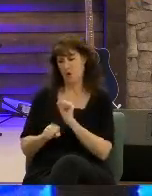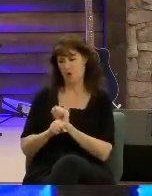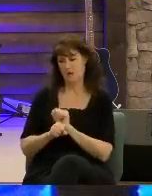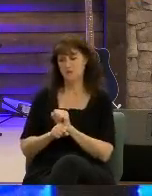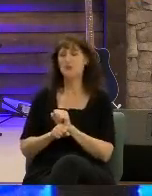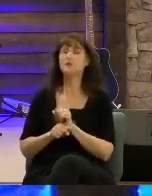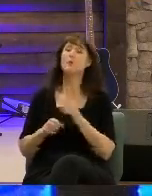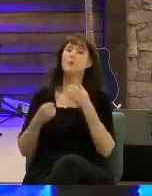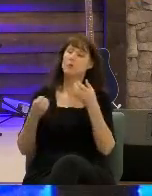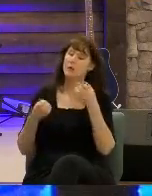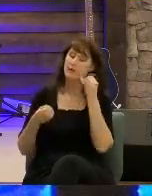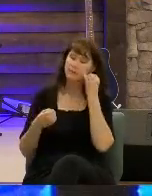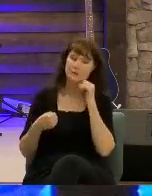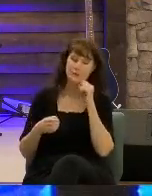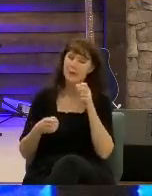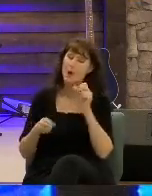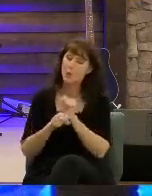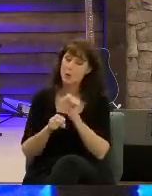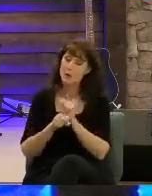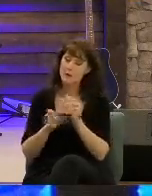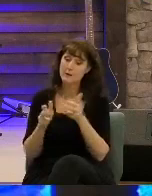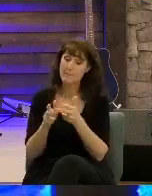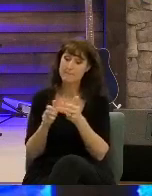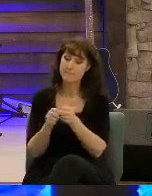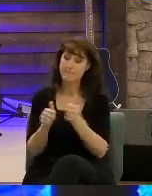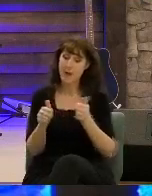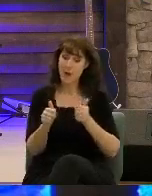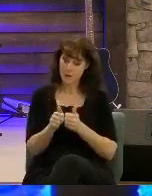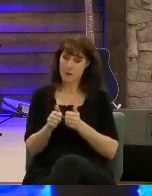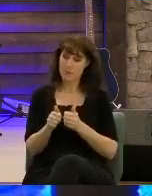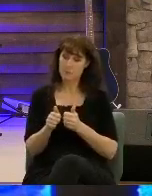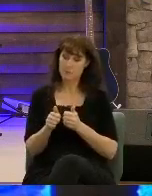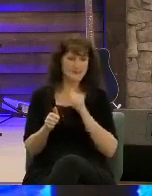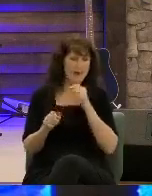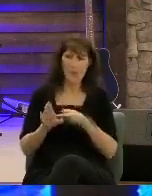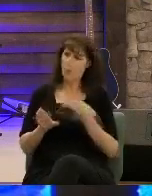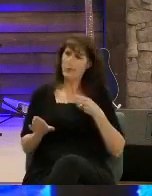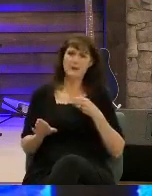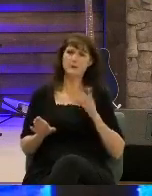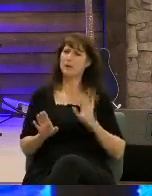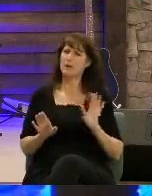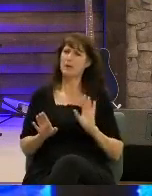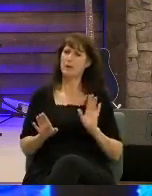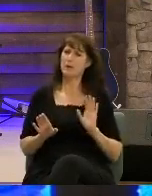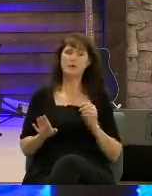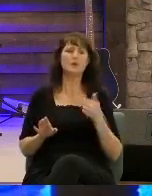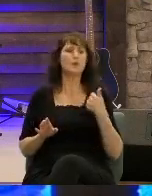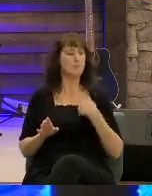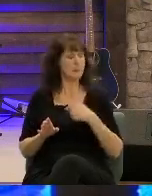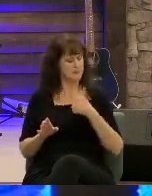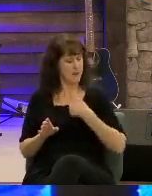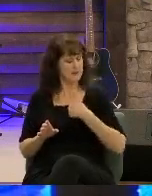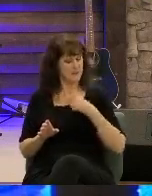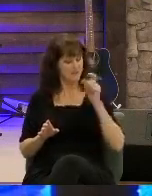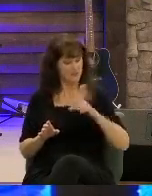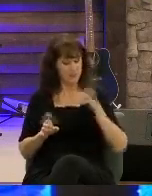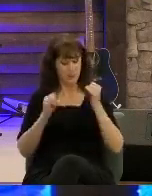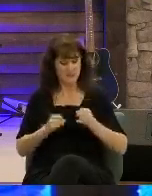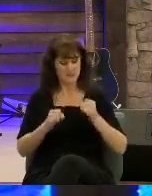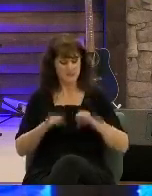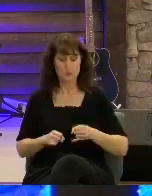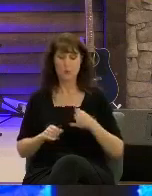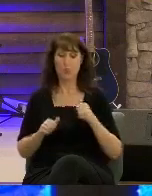up. Let's change this. We quit. I'm not just saying the church. I'm just saying me, us as individuals,